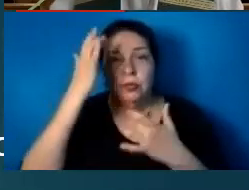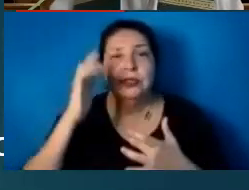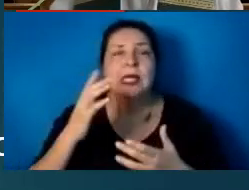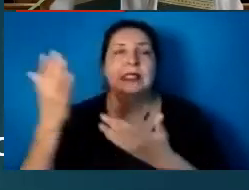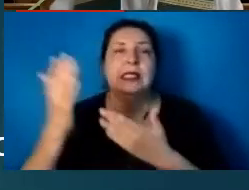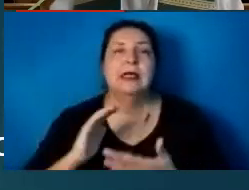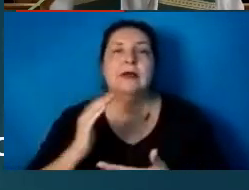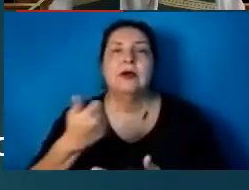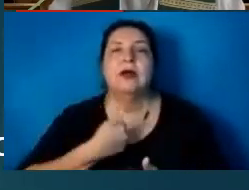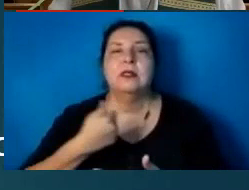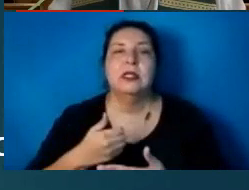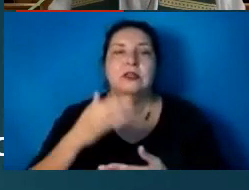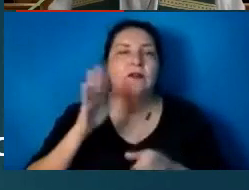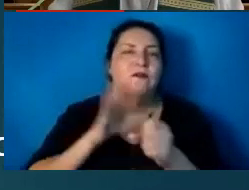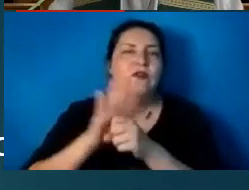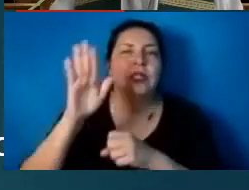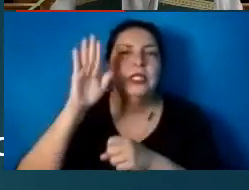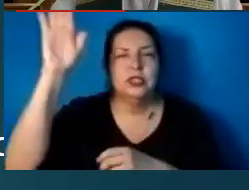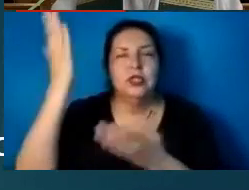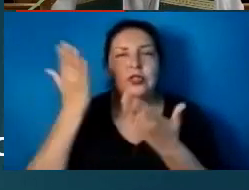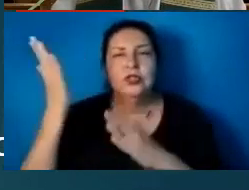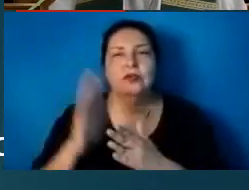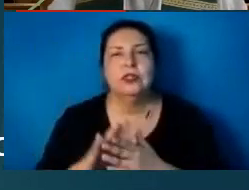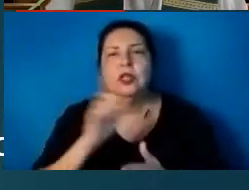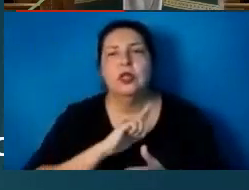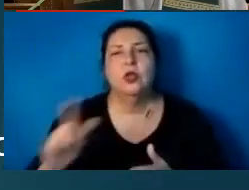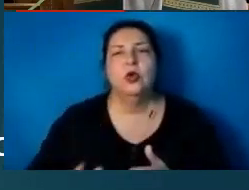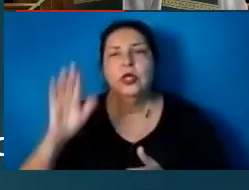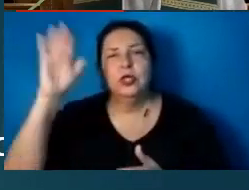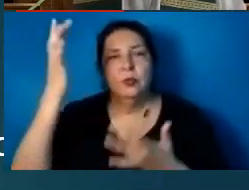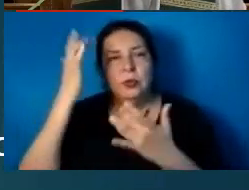to give ourselves fully to your service. Lord, in your mercy.